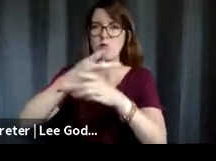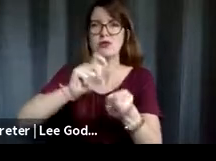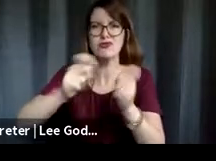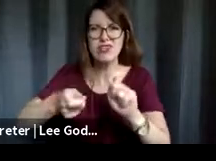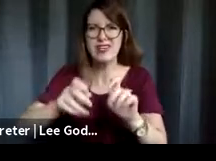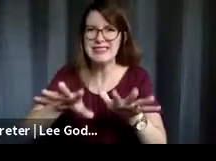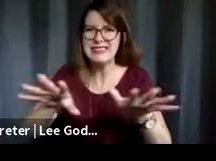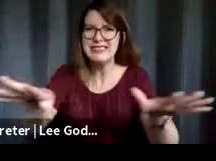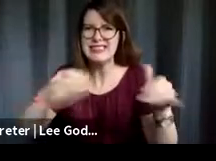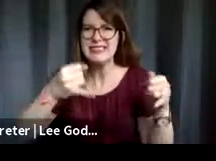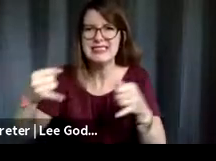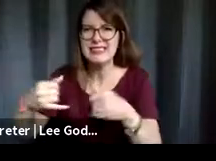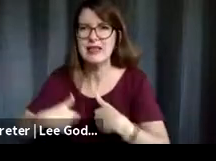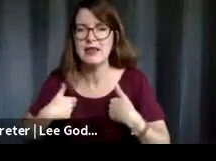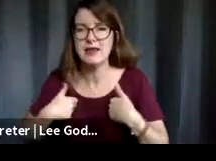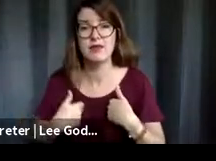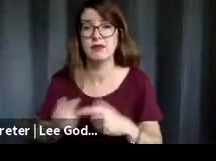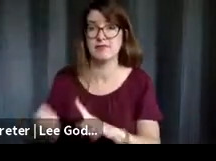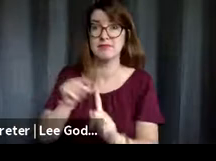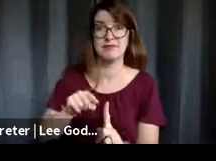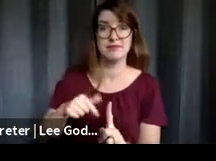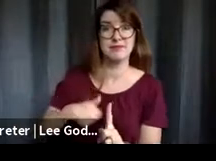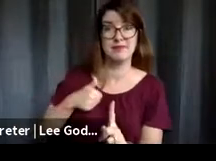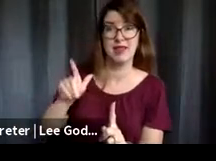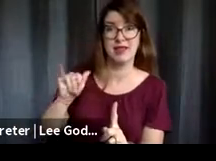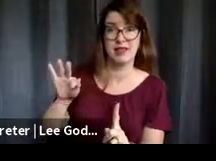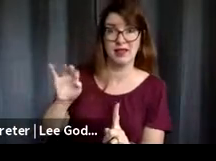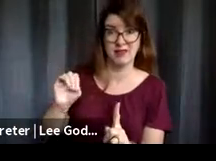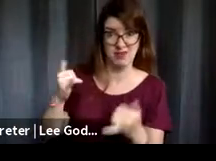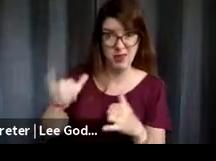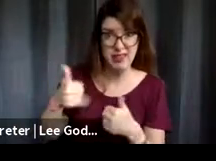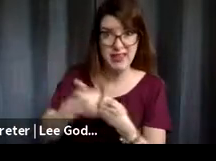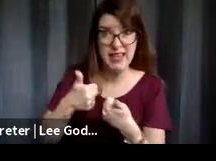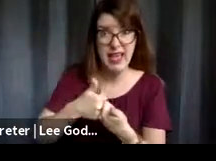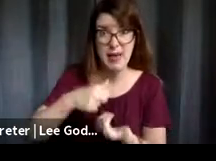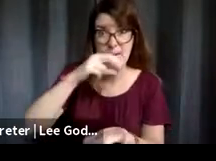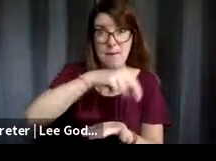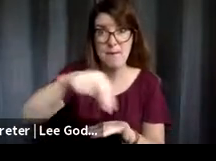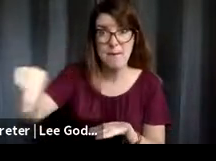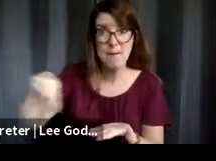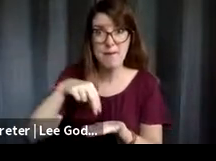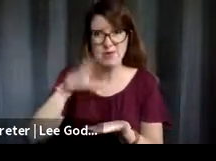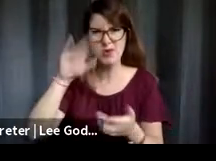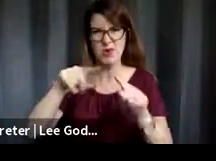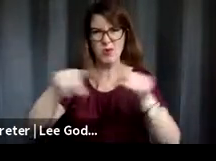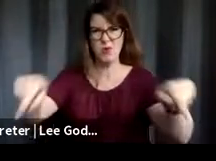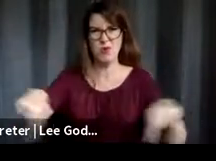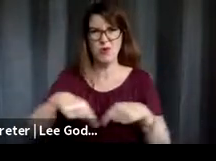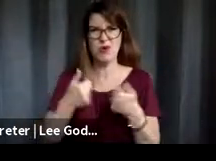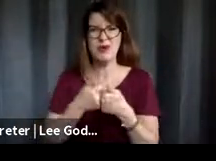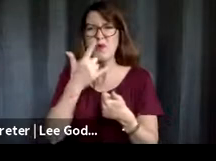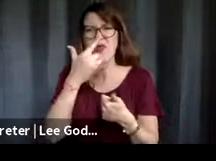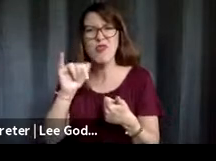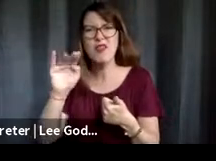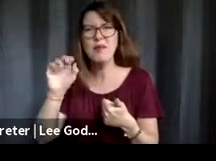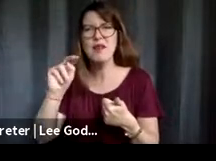life. Speaking of life, you ever play the game of life when you're growing up? That board game? It's kind of like